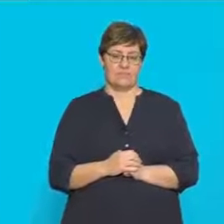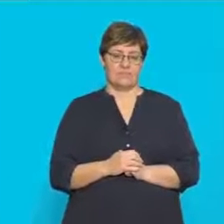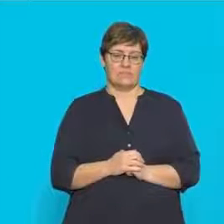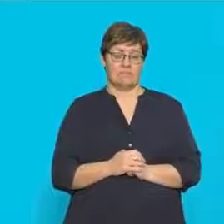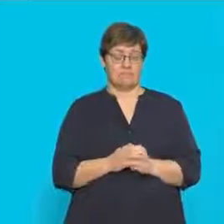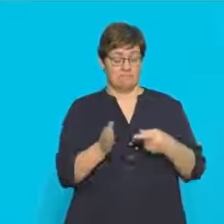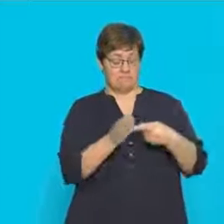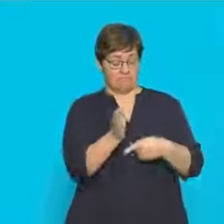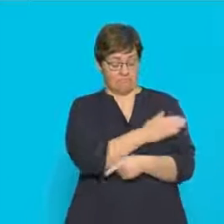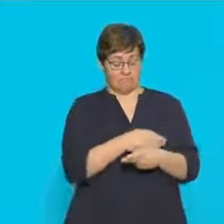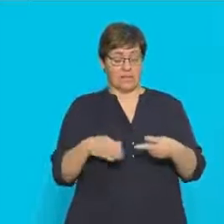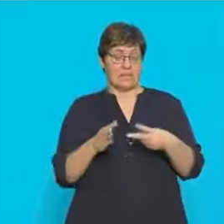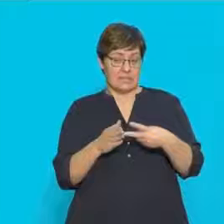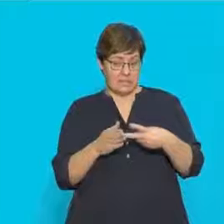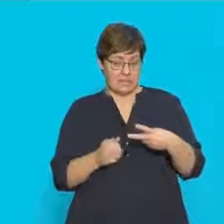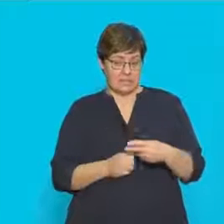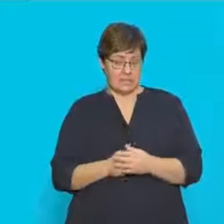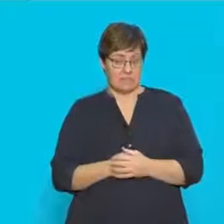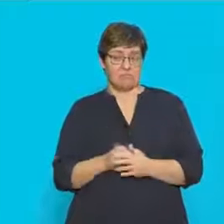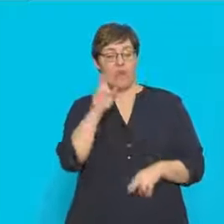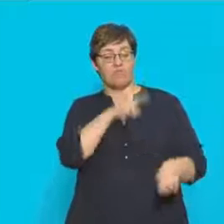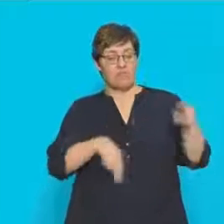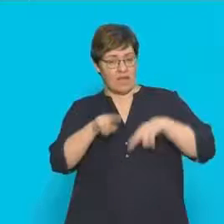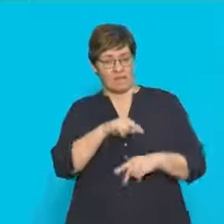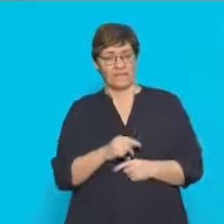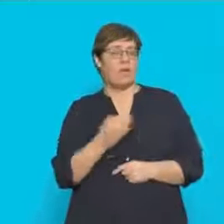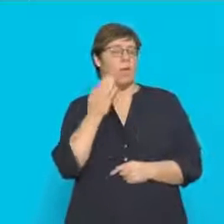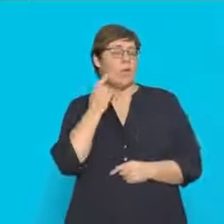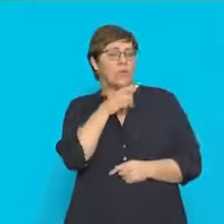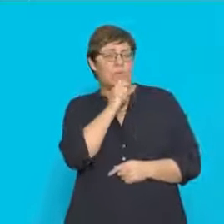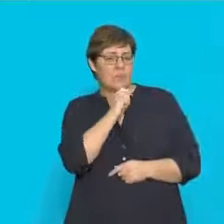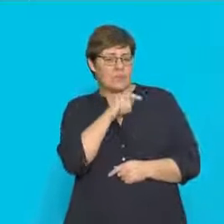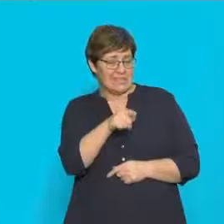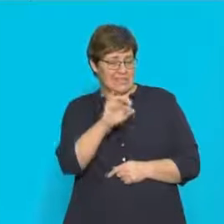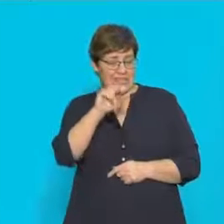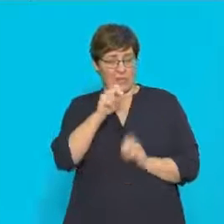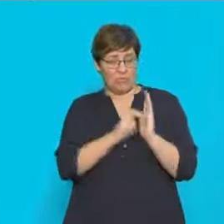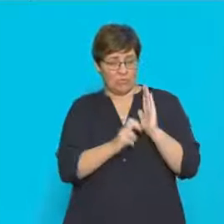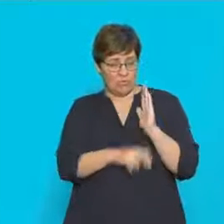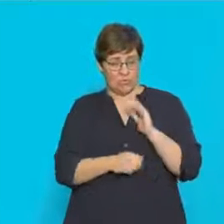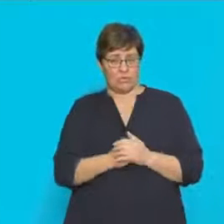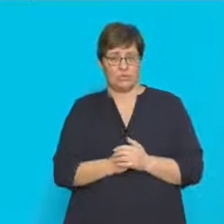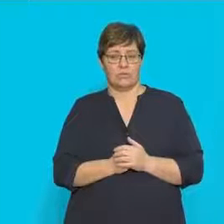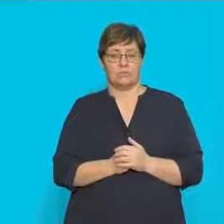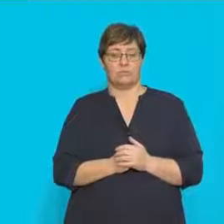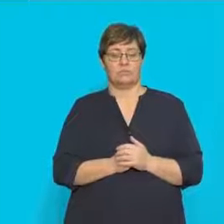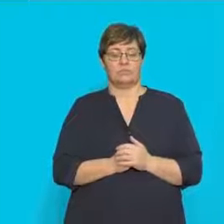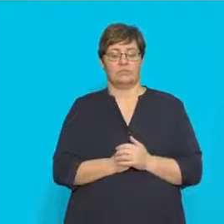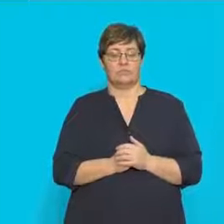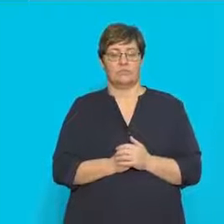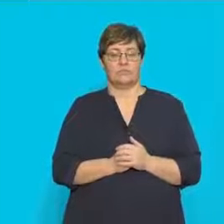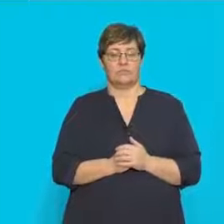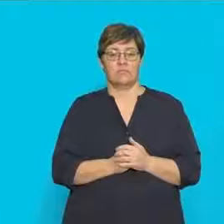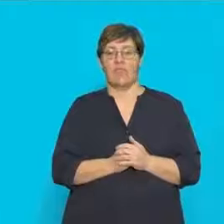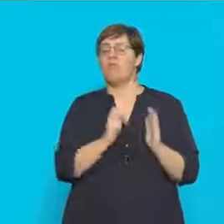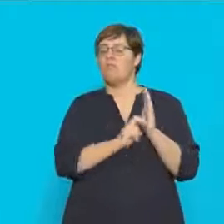Right. Again, let's revise when we use the sine rule. So we've made a bit